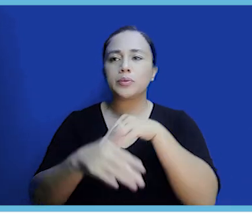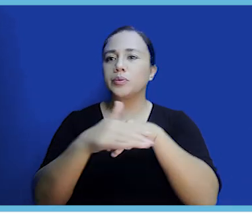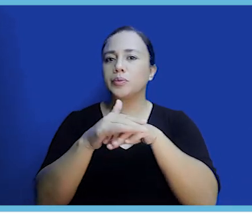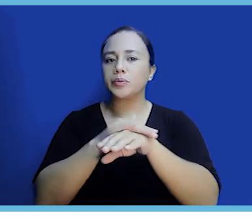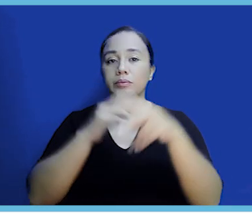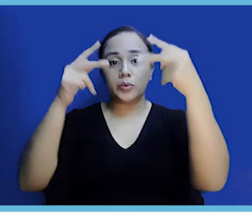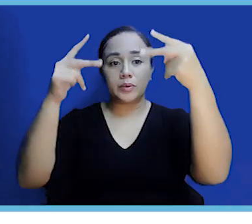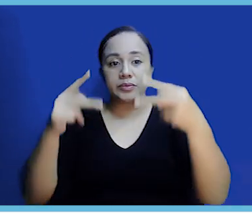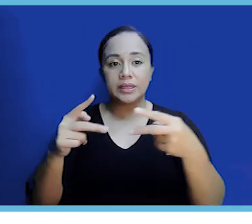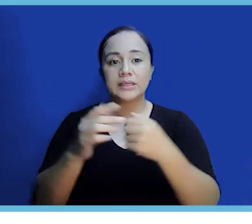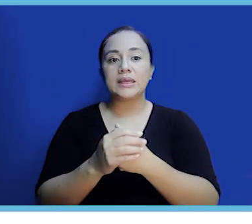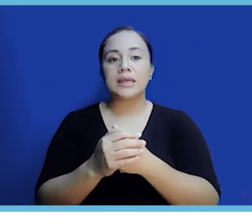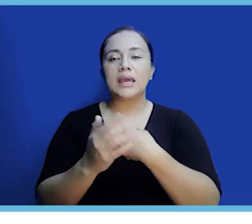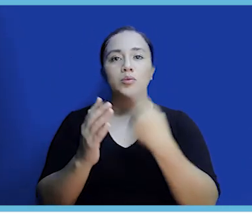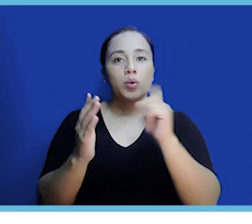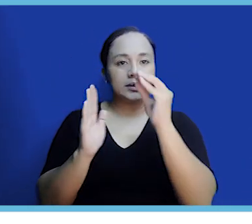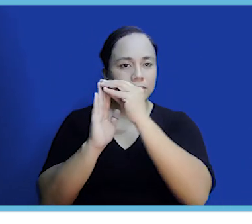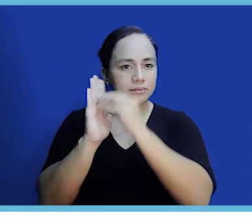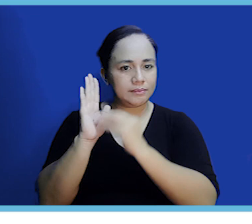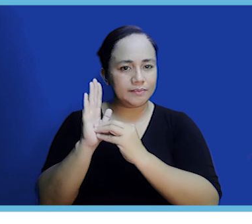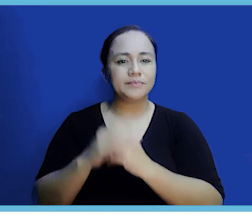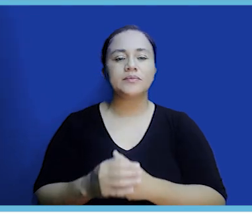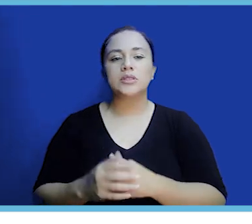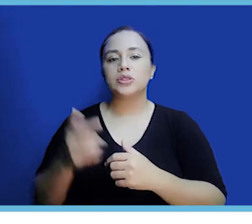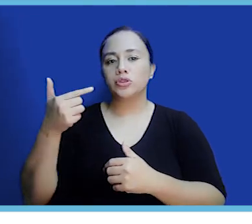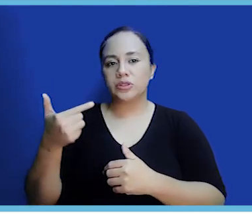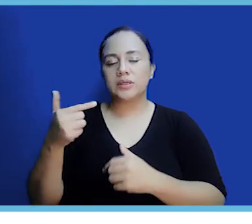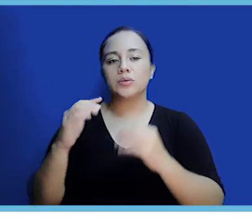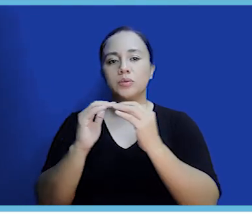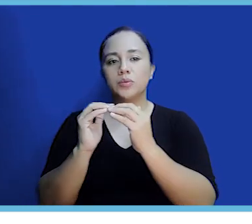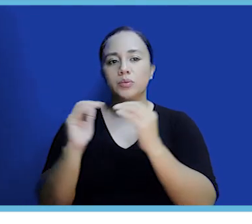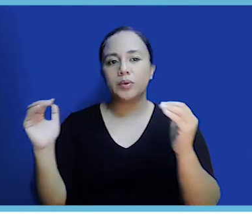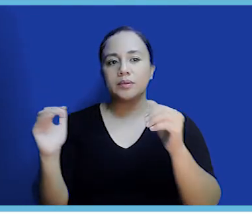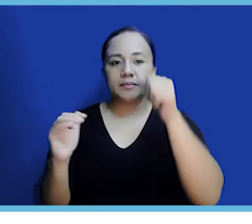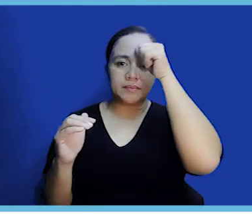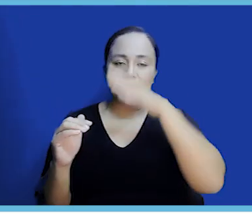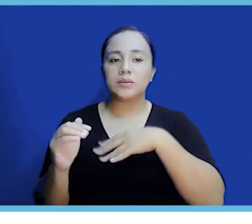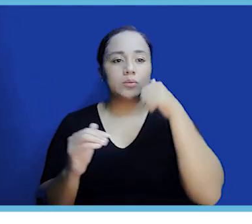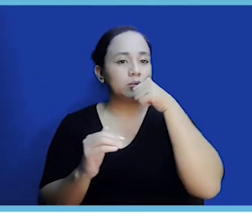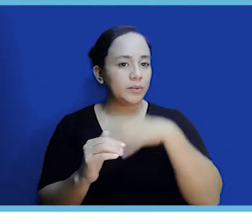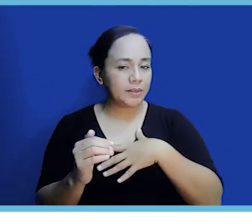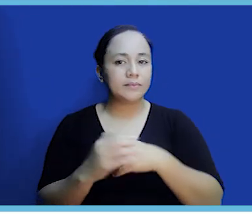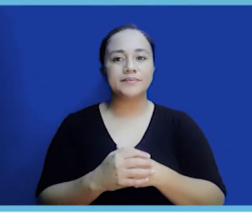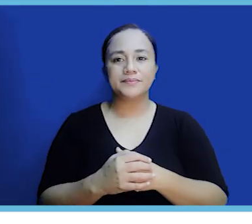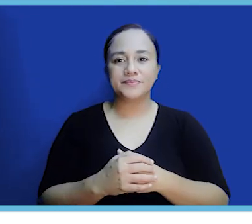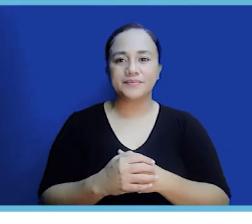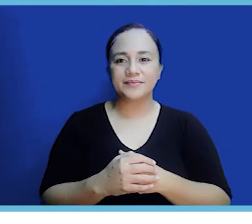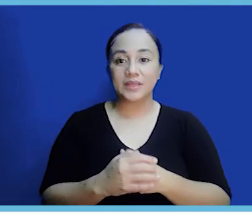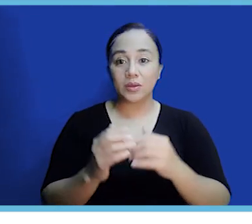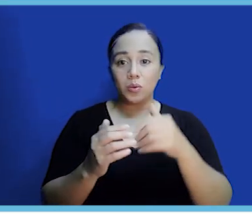and improve the accessibility of their website and its content. G. Equality between men and